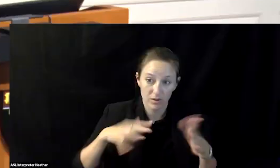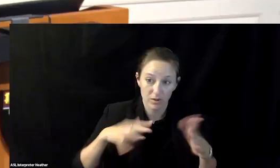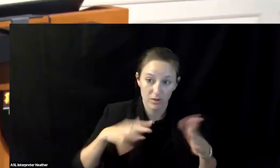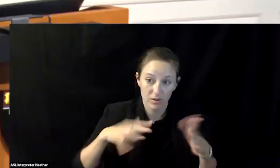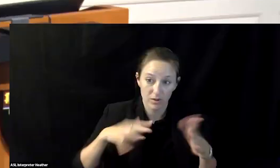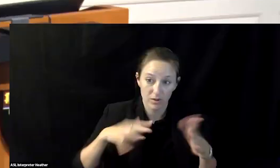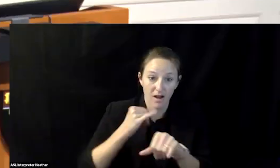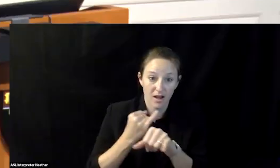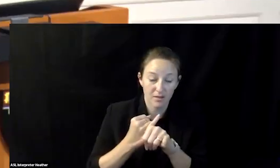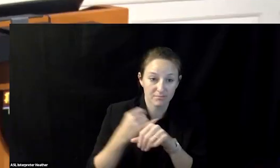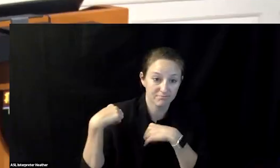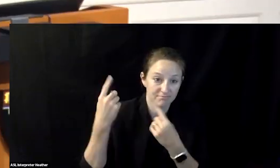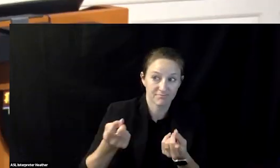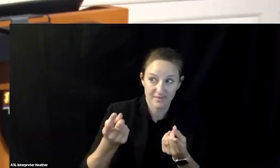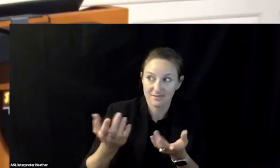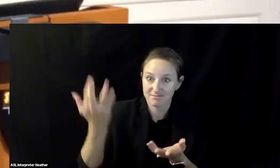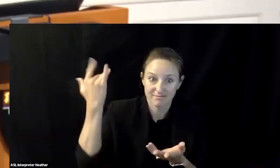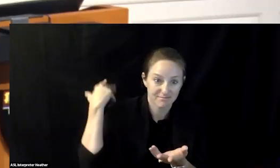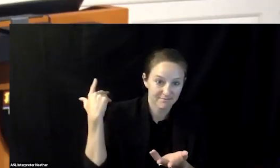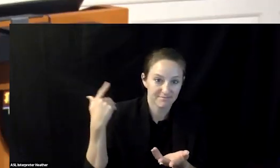reluctant. So yeah.